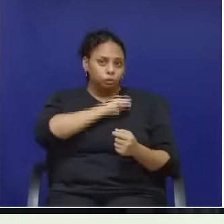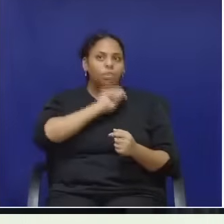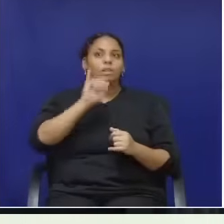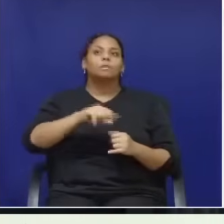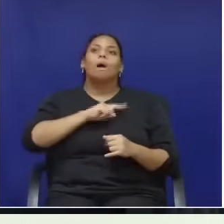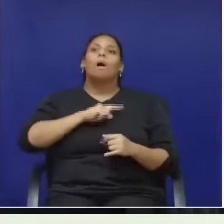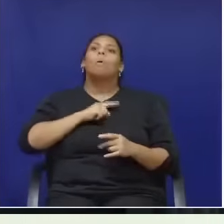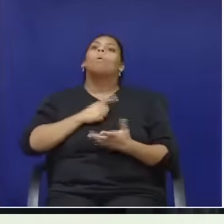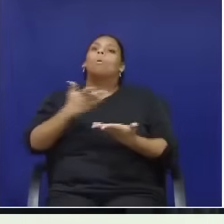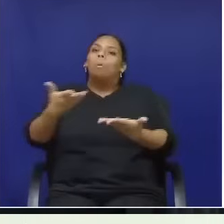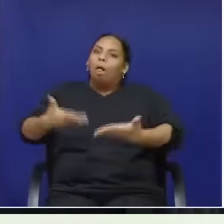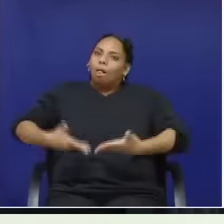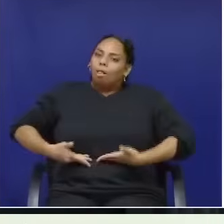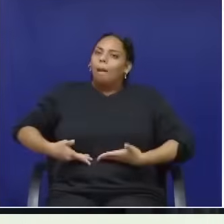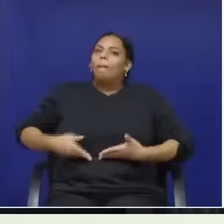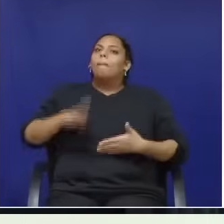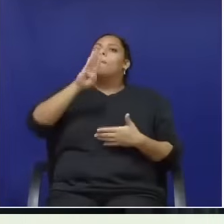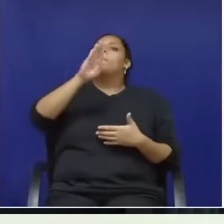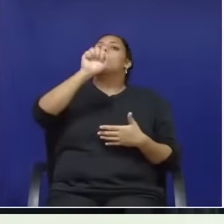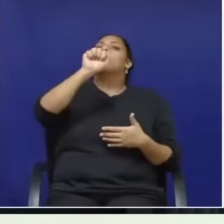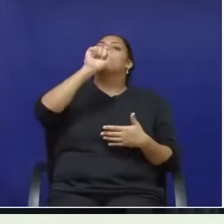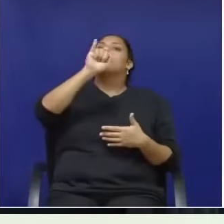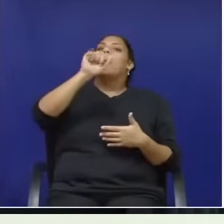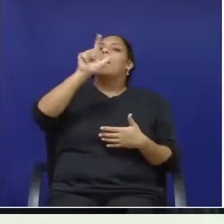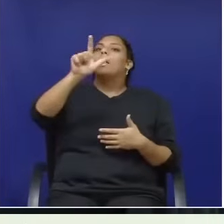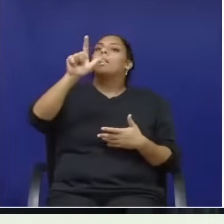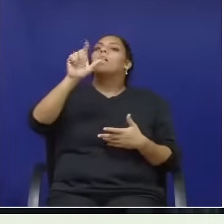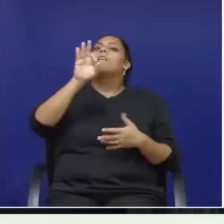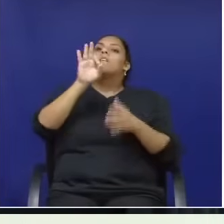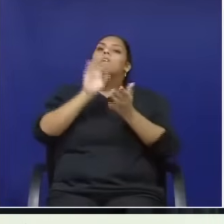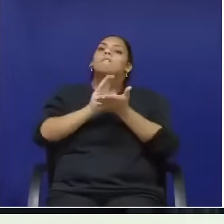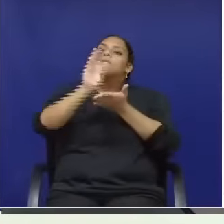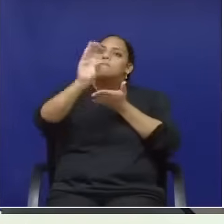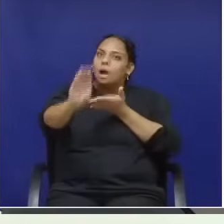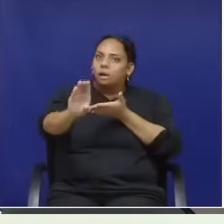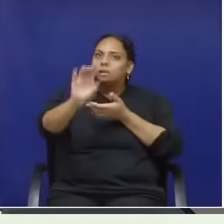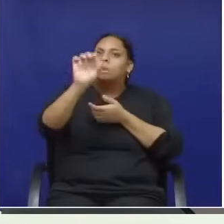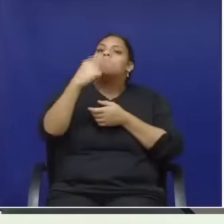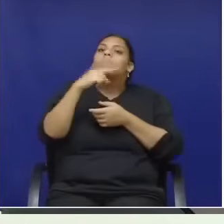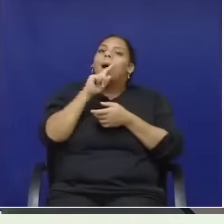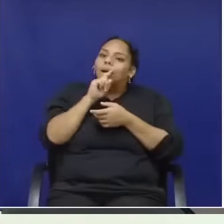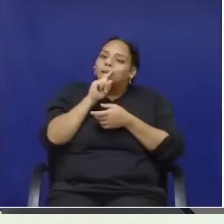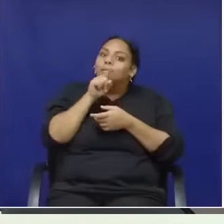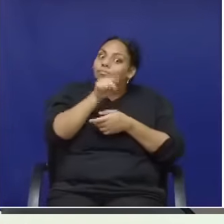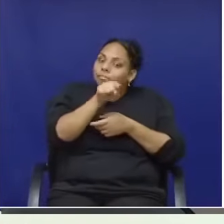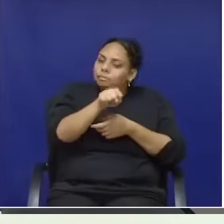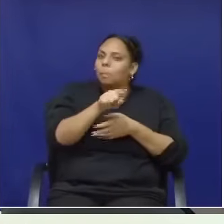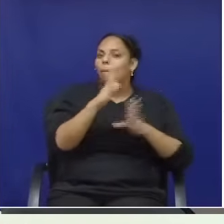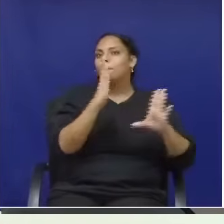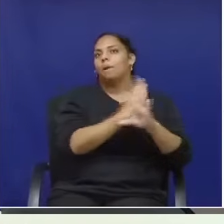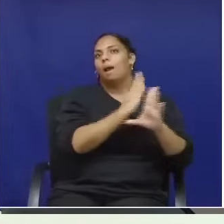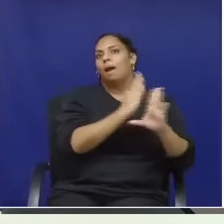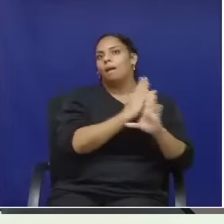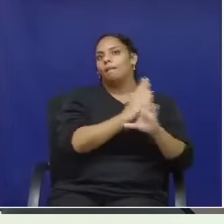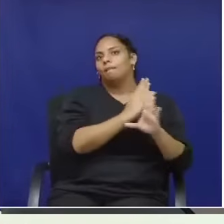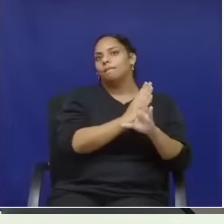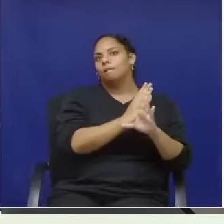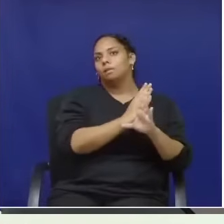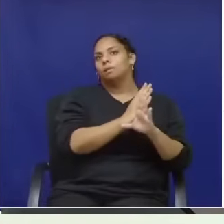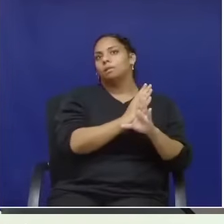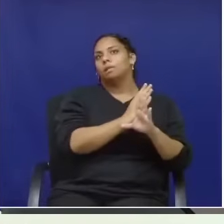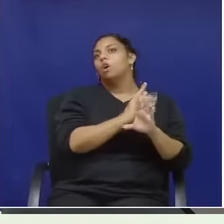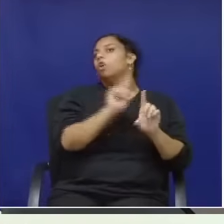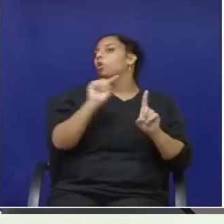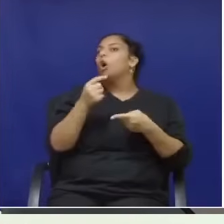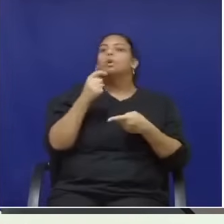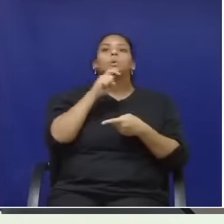fund. But take note that the bail fund is a private initiative. You cannot use government, or